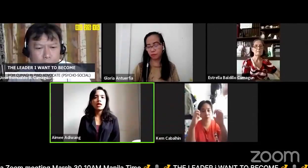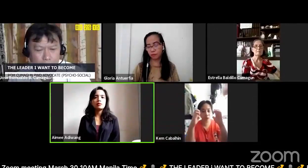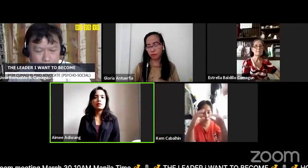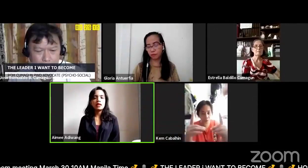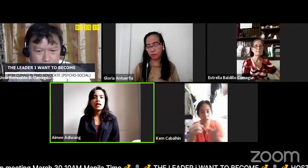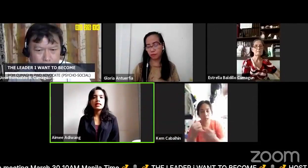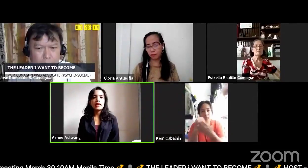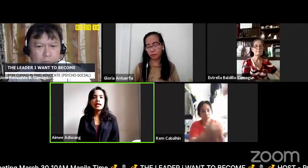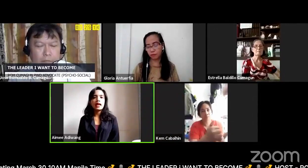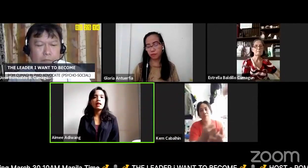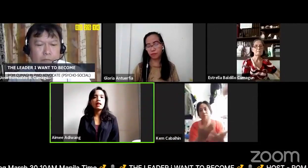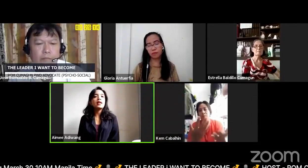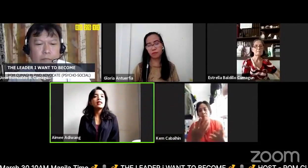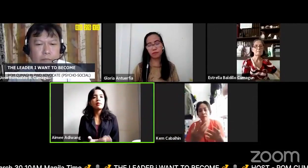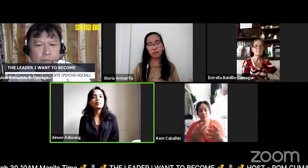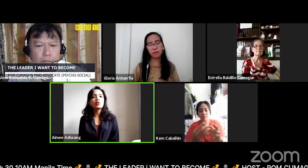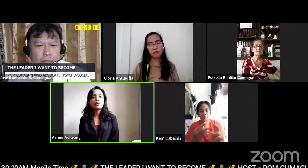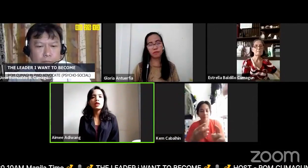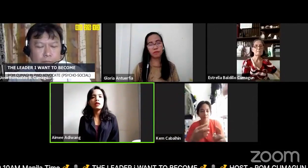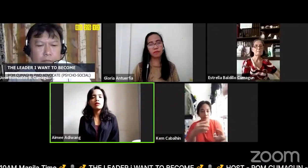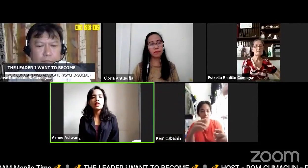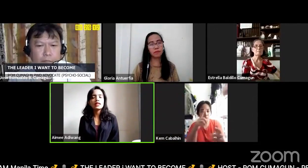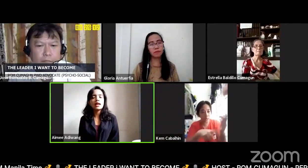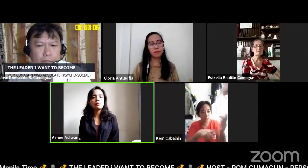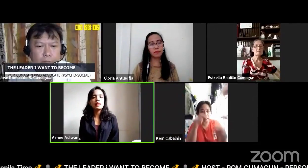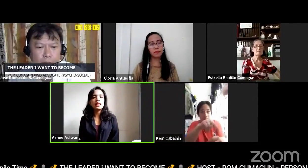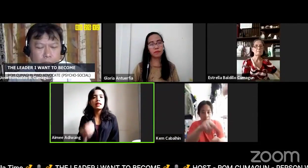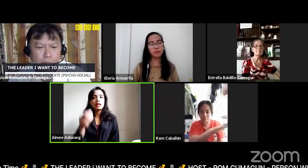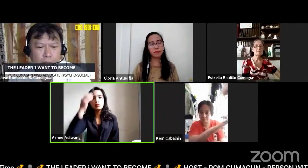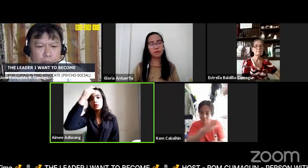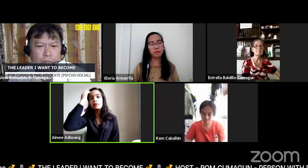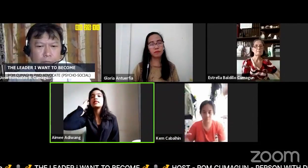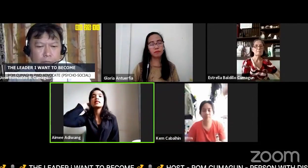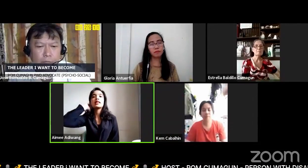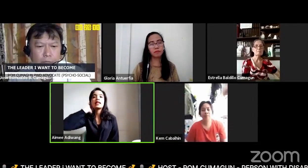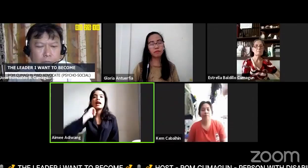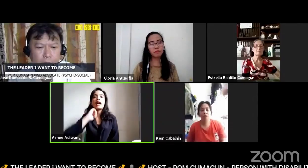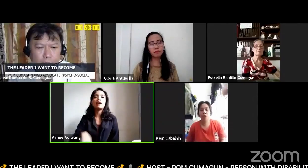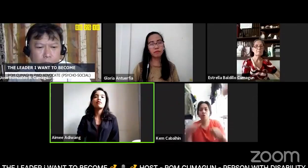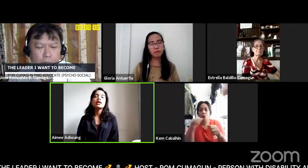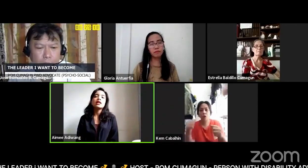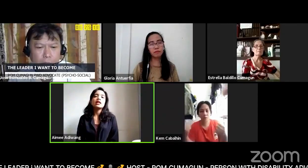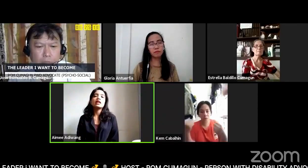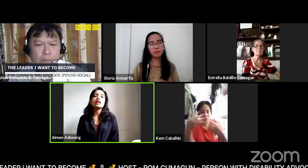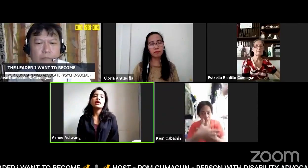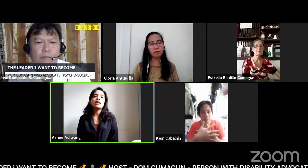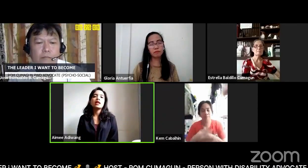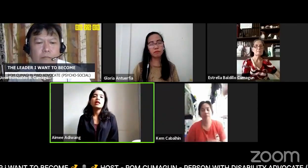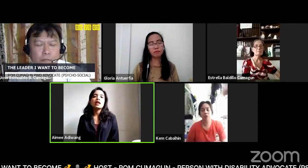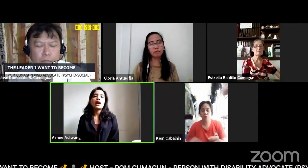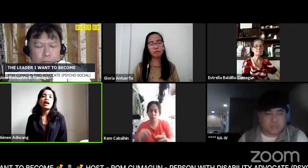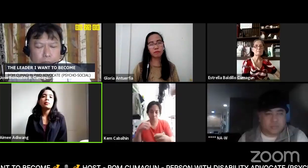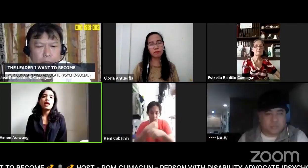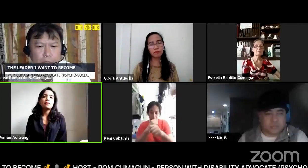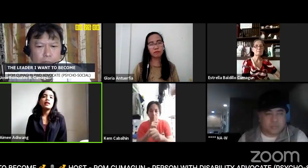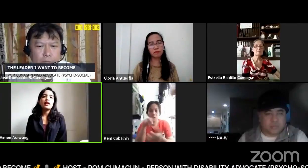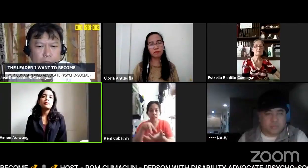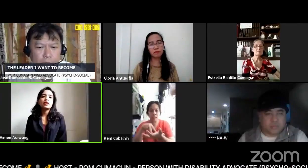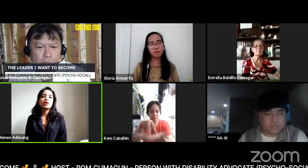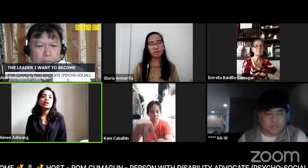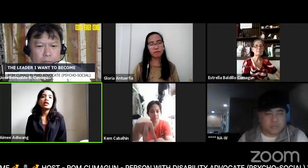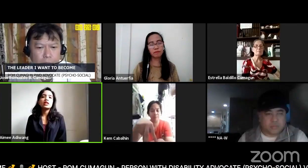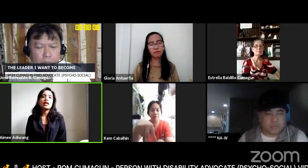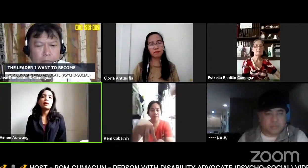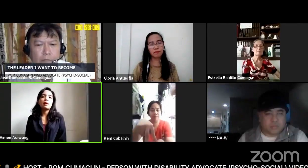me or watch me. It's like helping them to, for example, in a good business that I have, I am